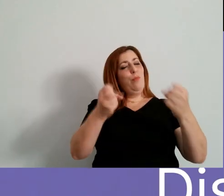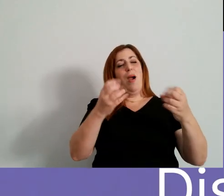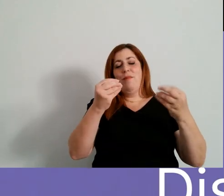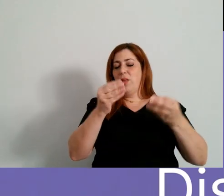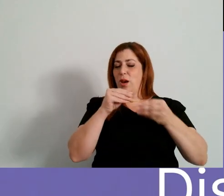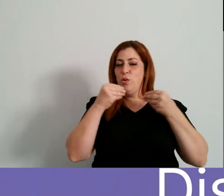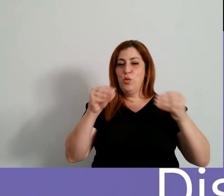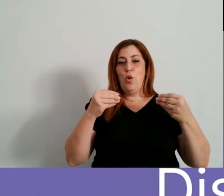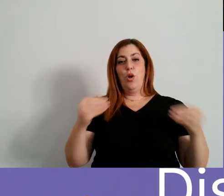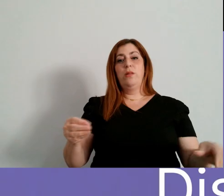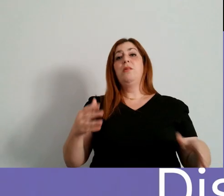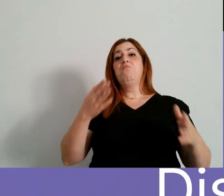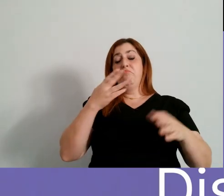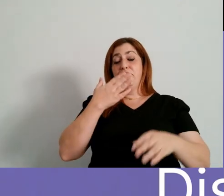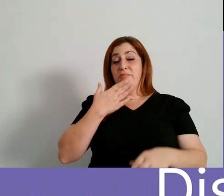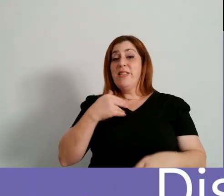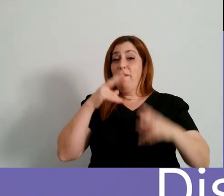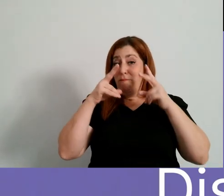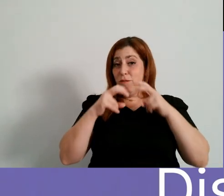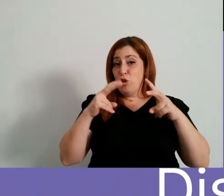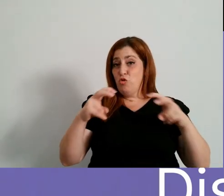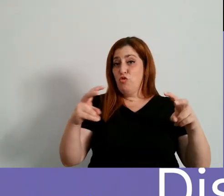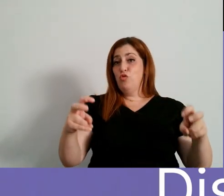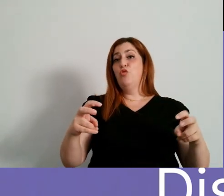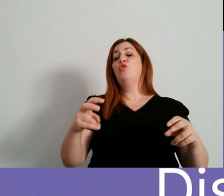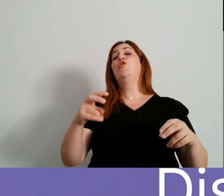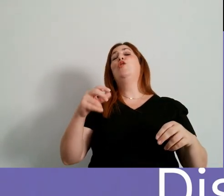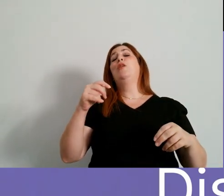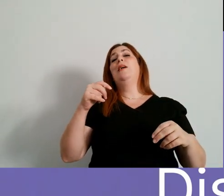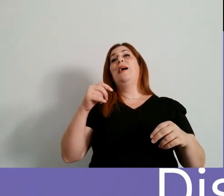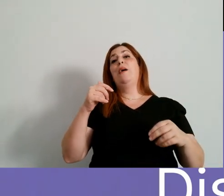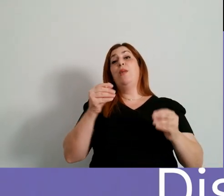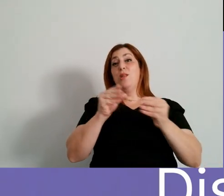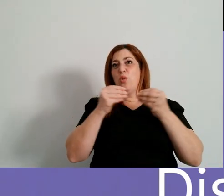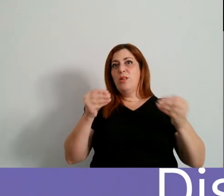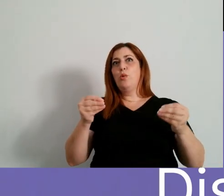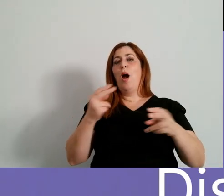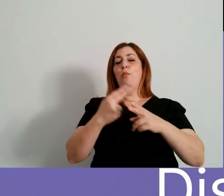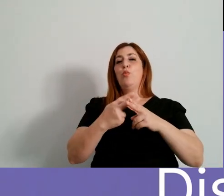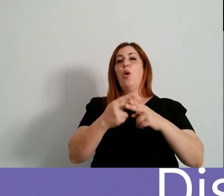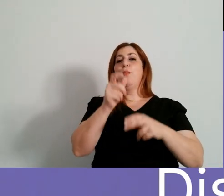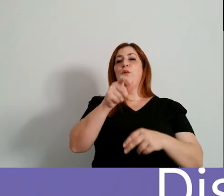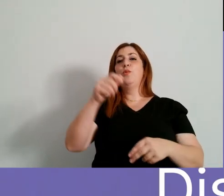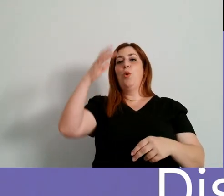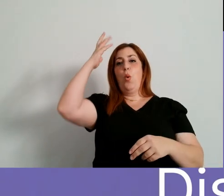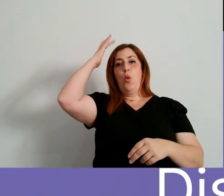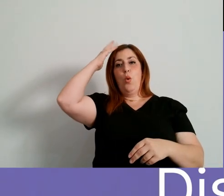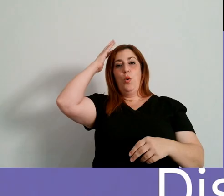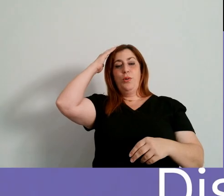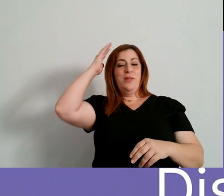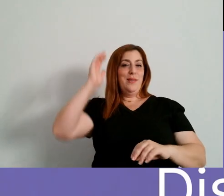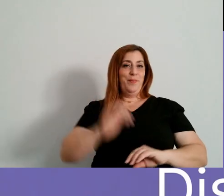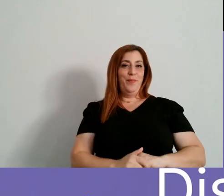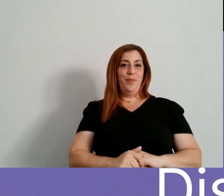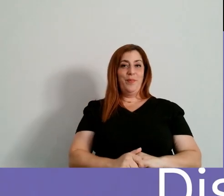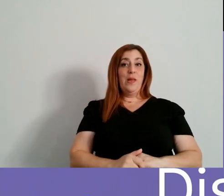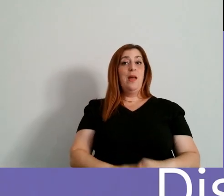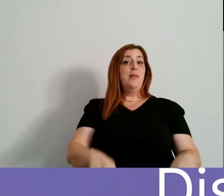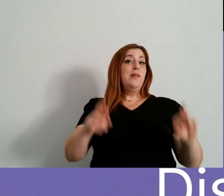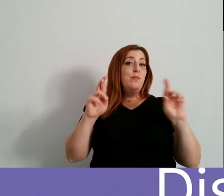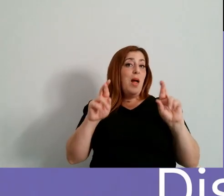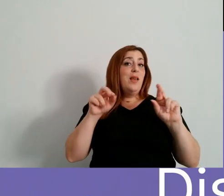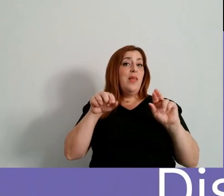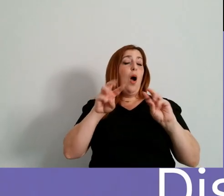learn about autism. I do recommend that you try and find resources from autistic people themselves. And I hope that